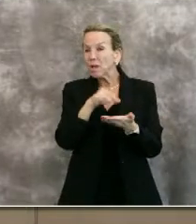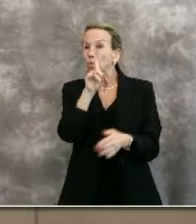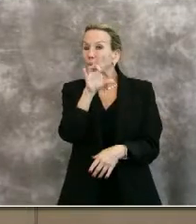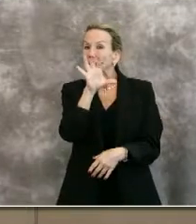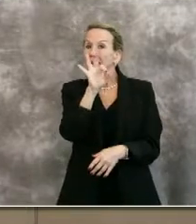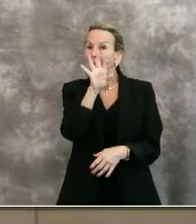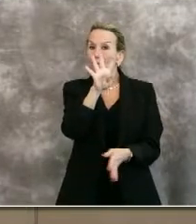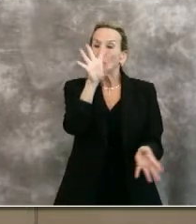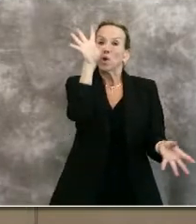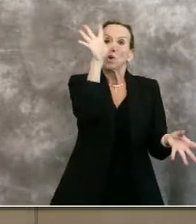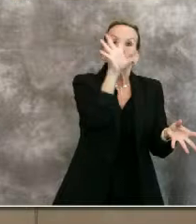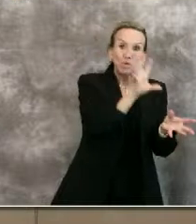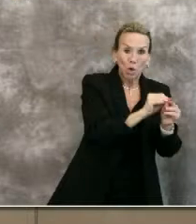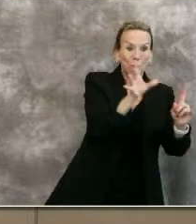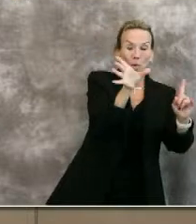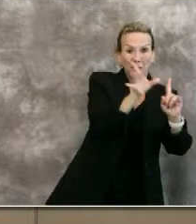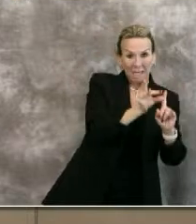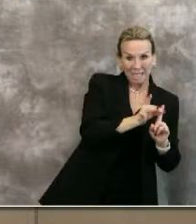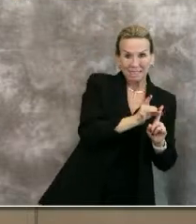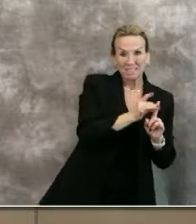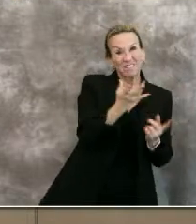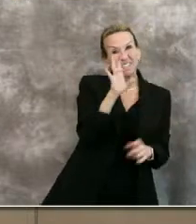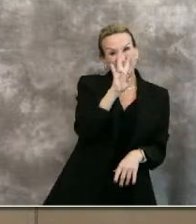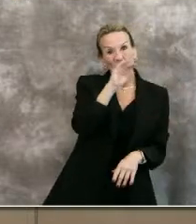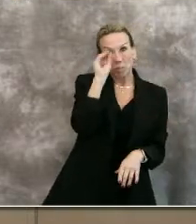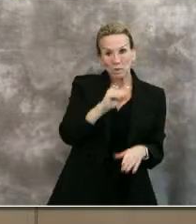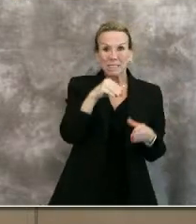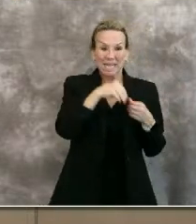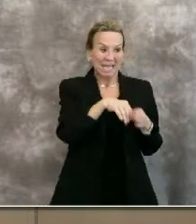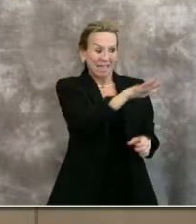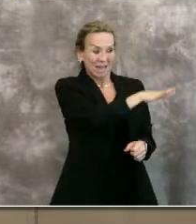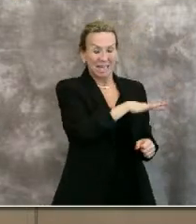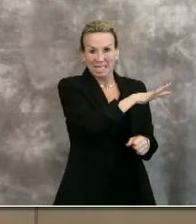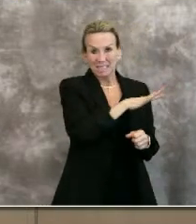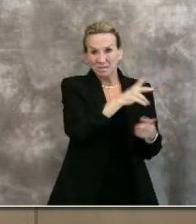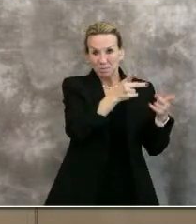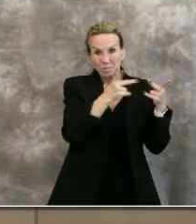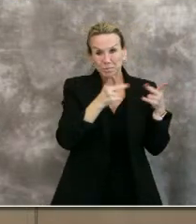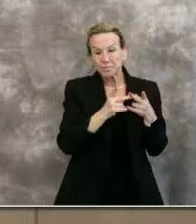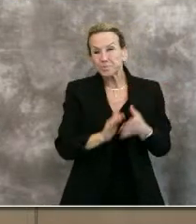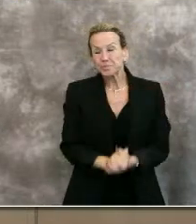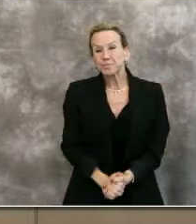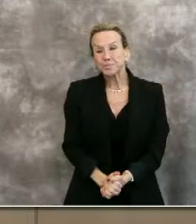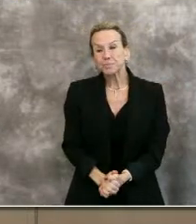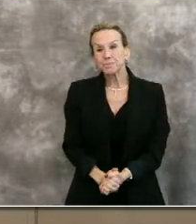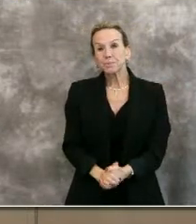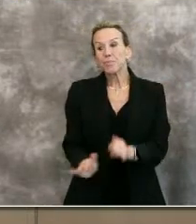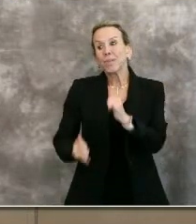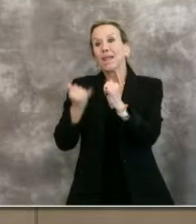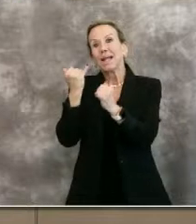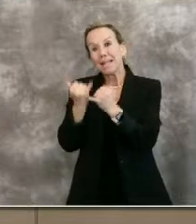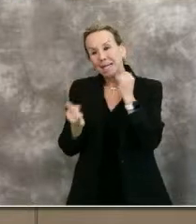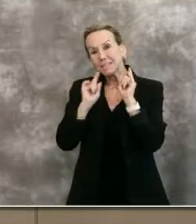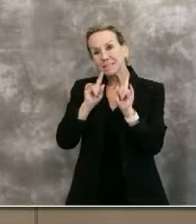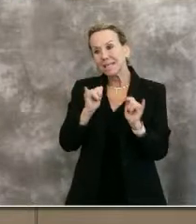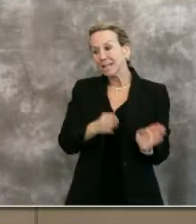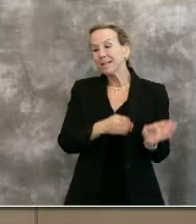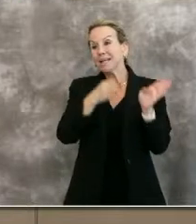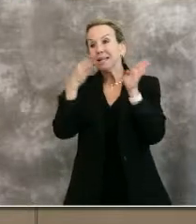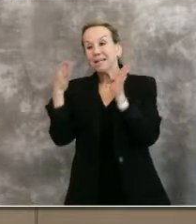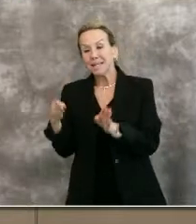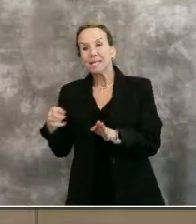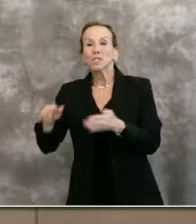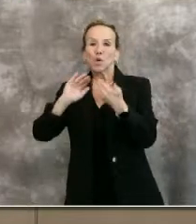1,194 total cases, which are 7% of COVID-19 cases. And lastly, the next setting